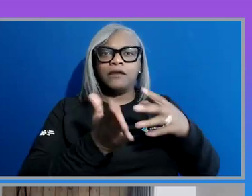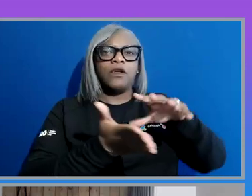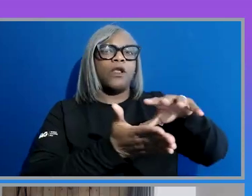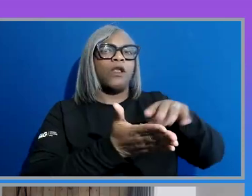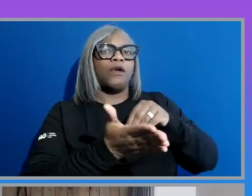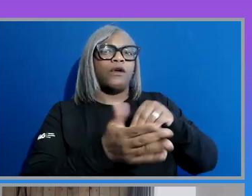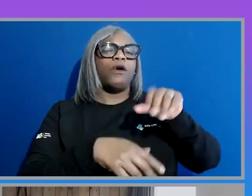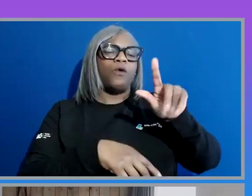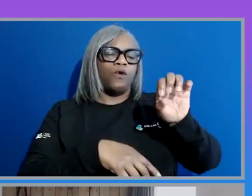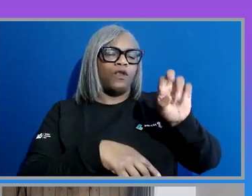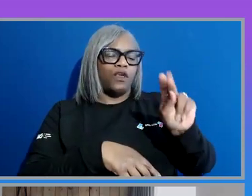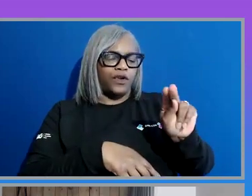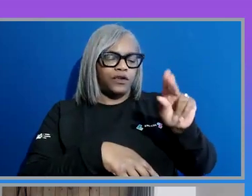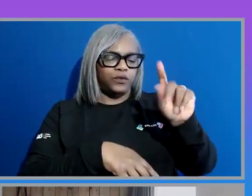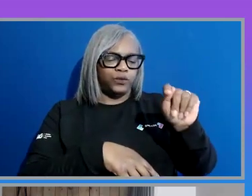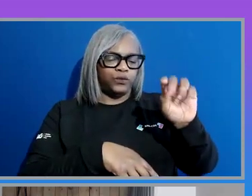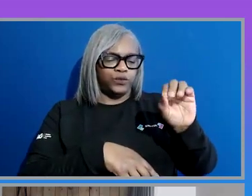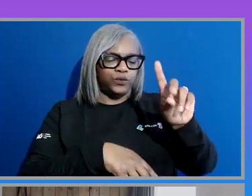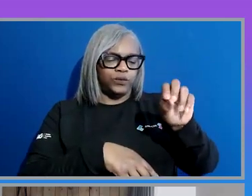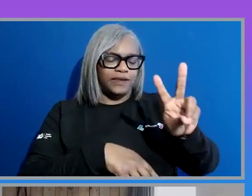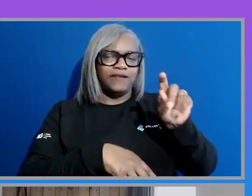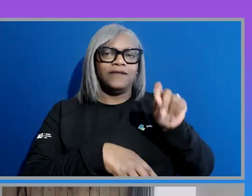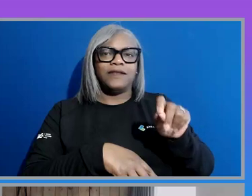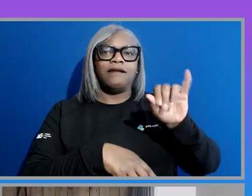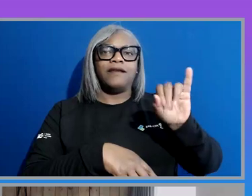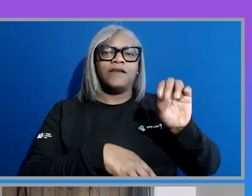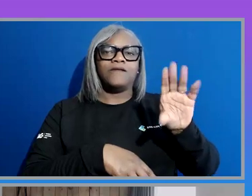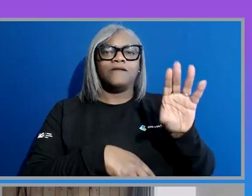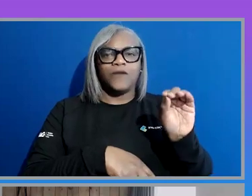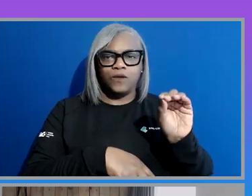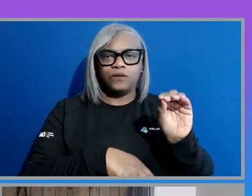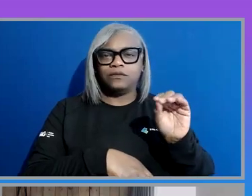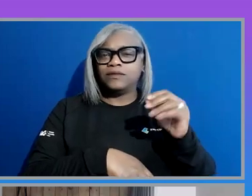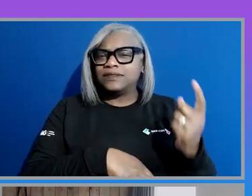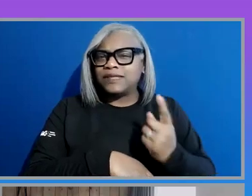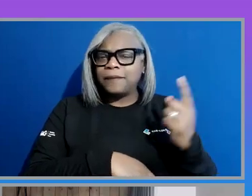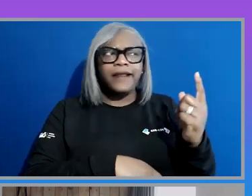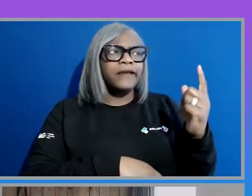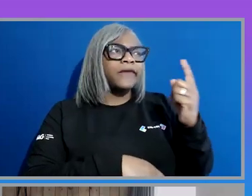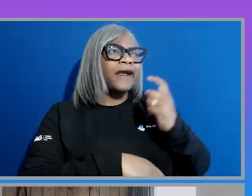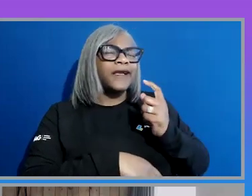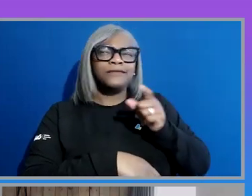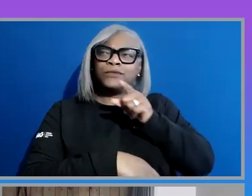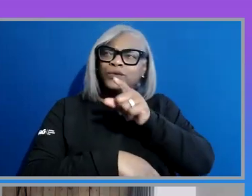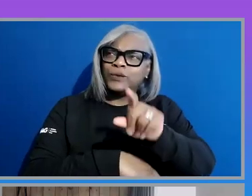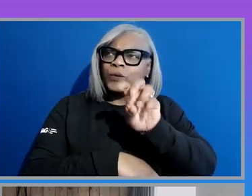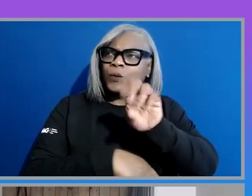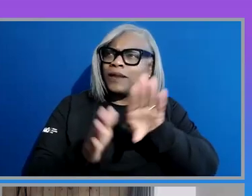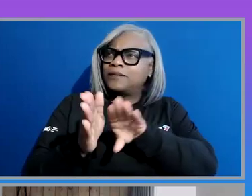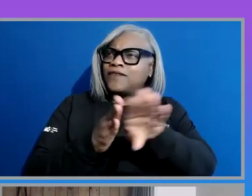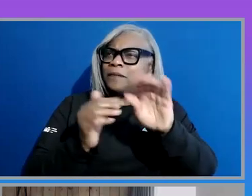learntodev.info. And I made this after someone asked me, hey, I heard you're a web developer. How do I learn how to do